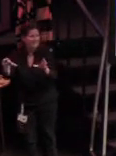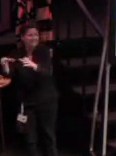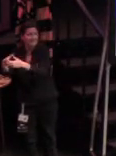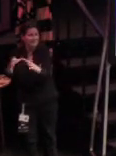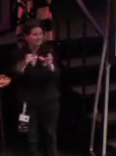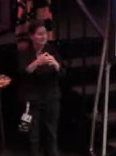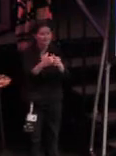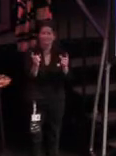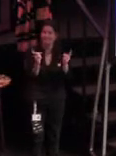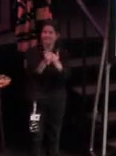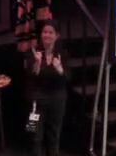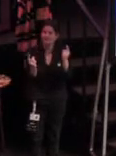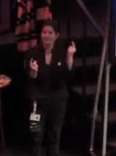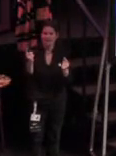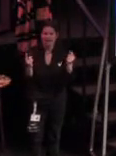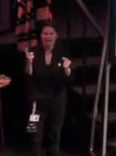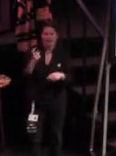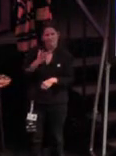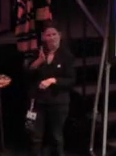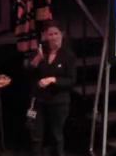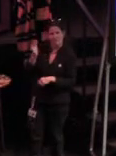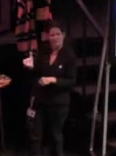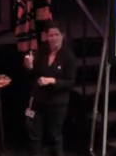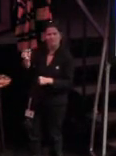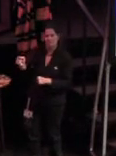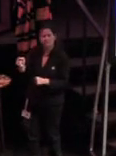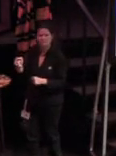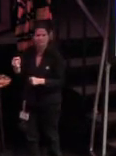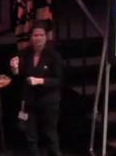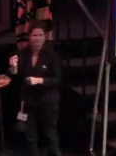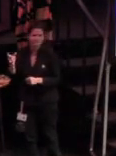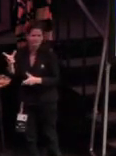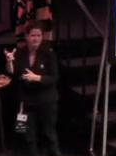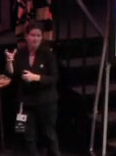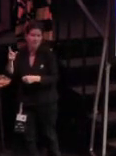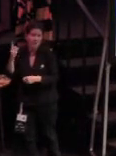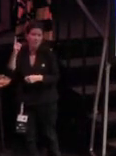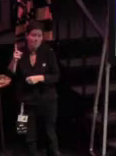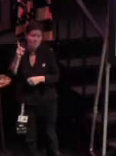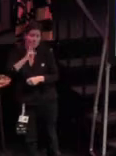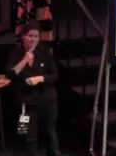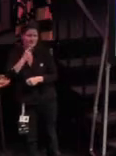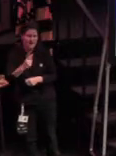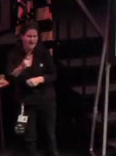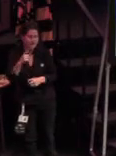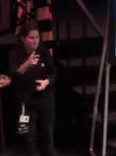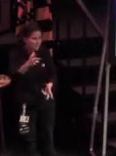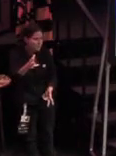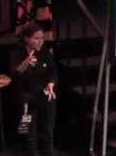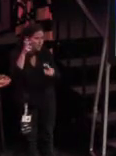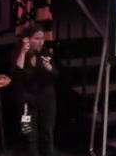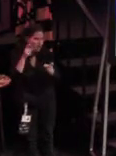and one of the girls was saying, have you heard that the Lyric has hired a young person and made them